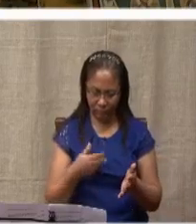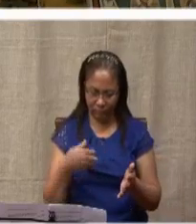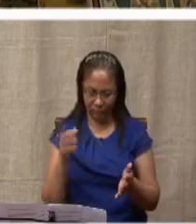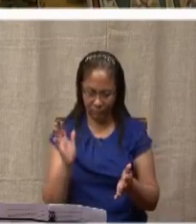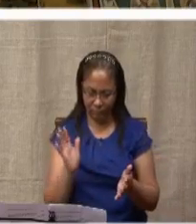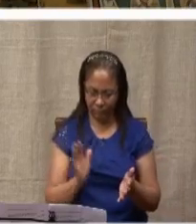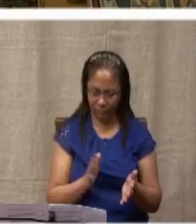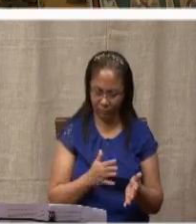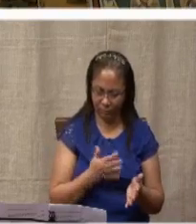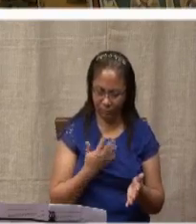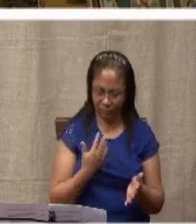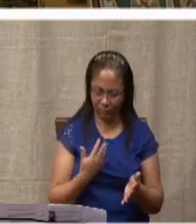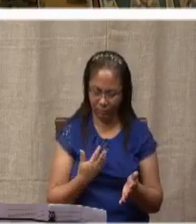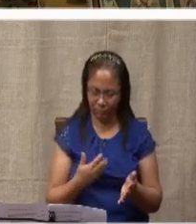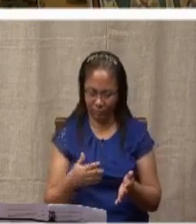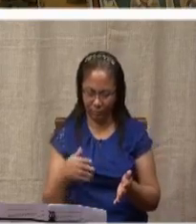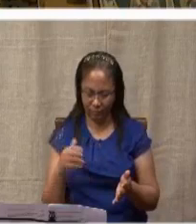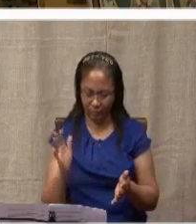so